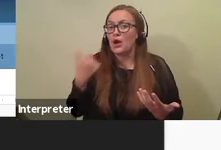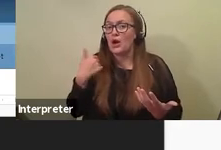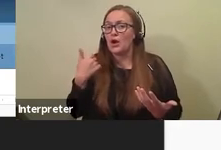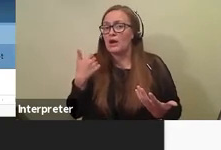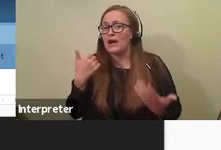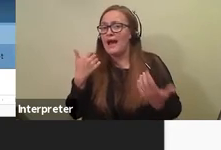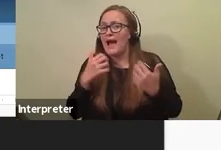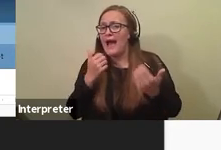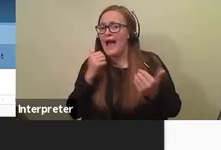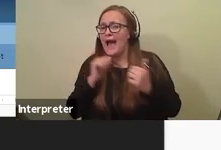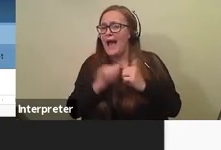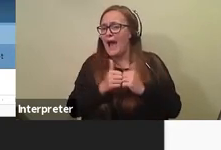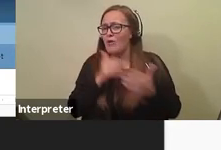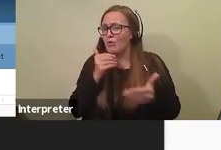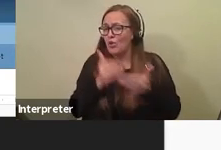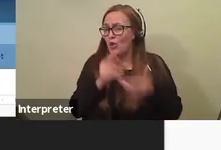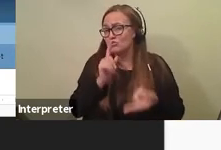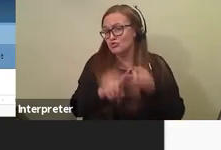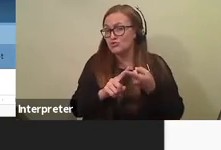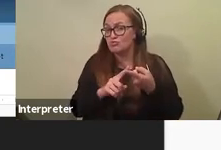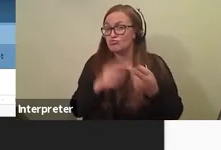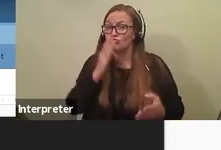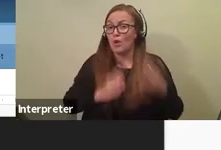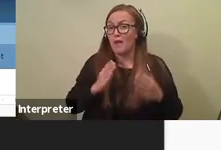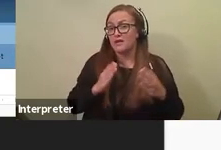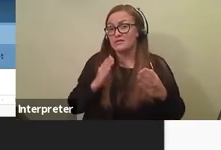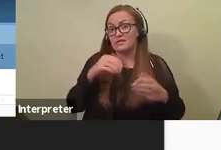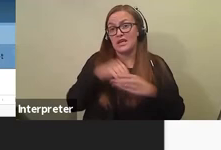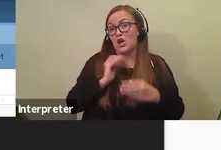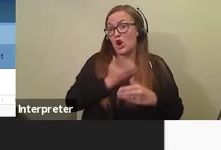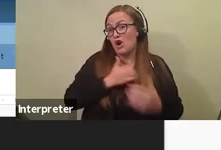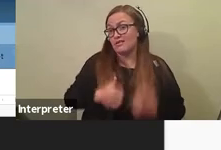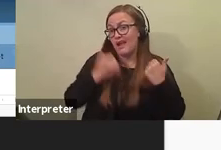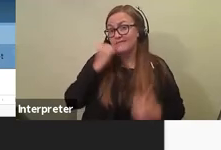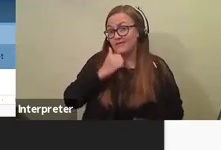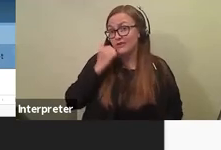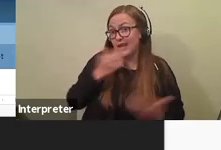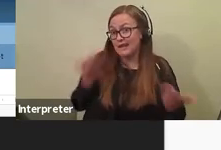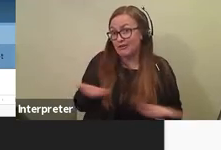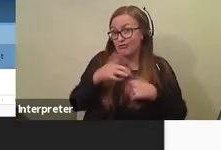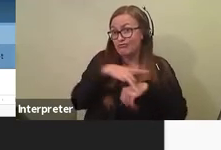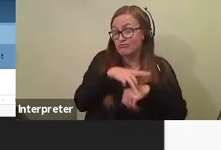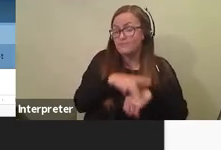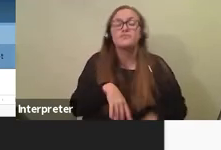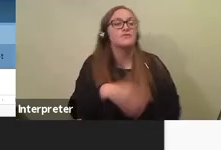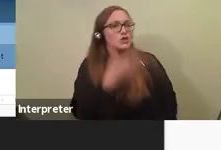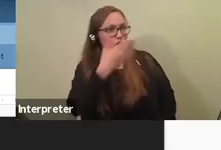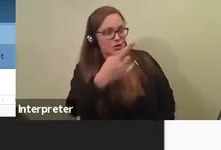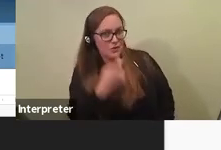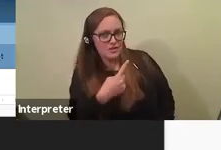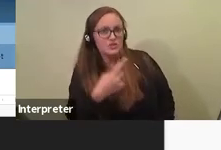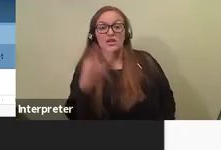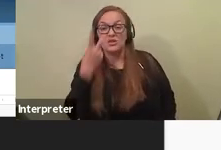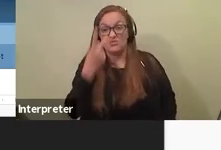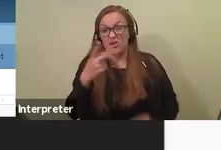in our everyday lives? Yeah, that's also a really great question. as you see in the Star Wars universe, robots are basically